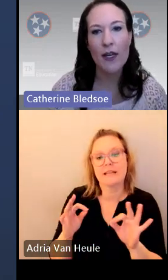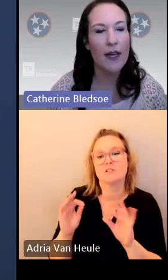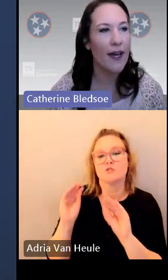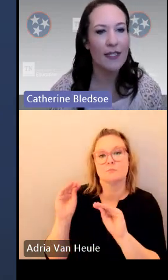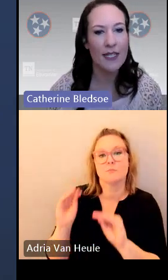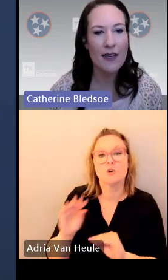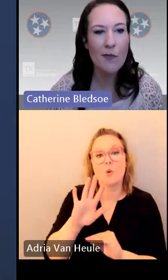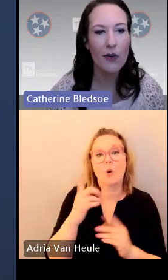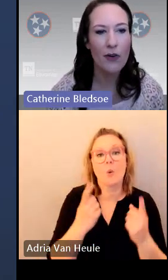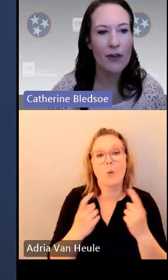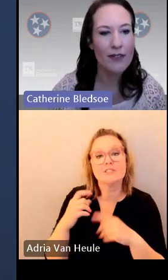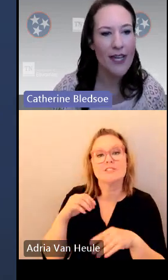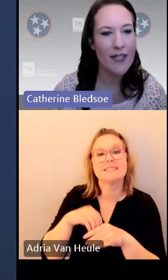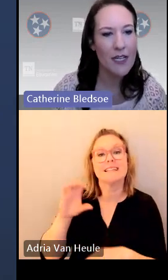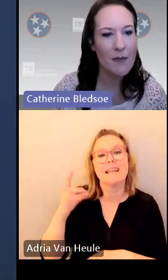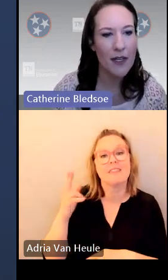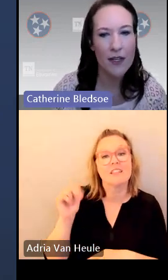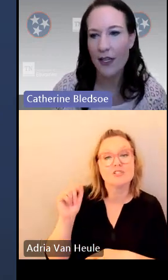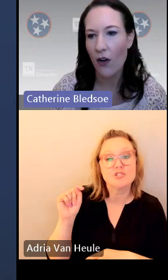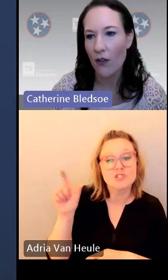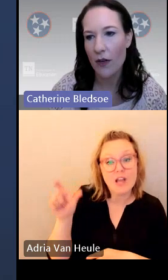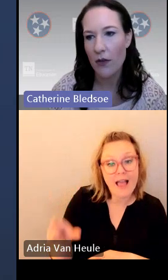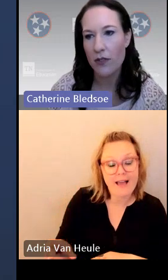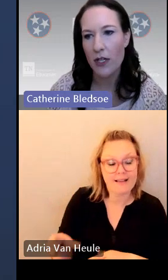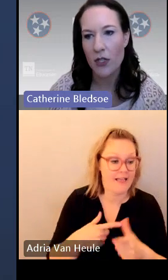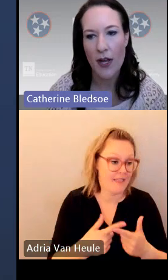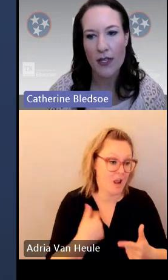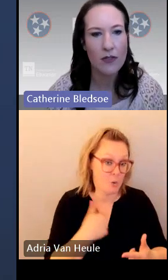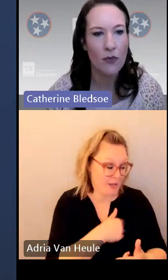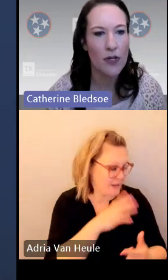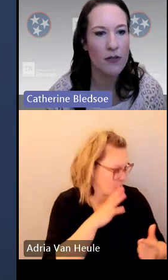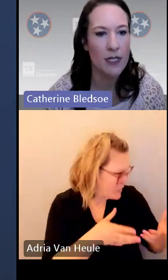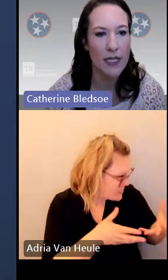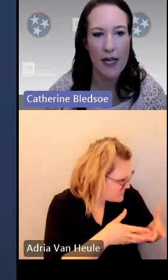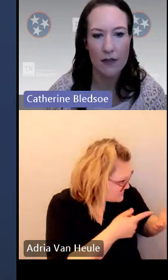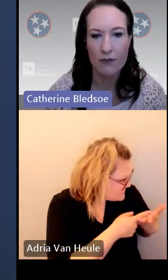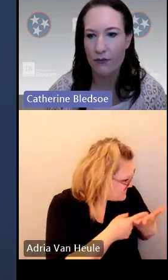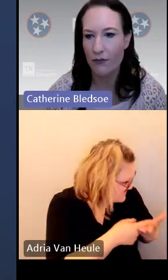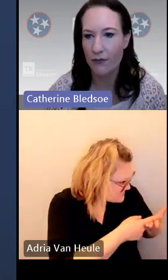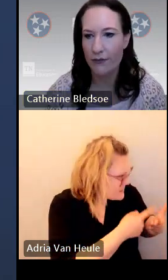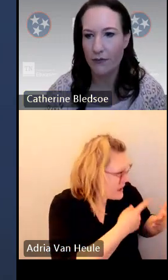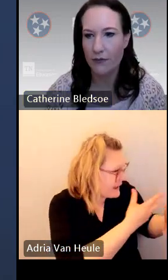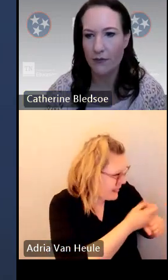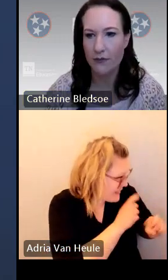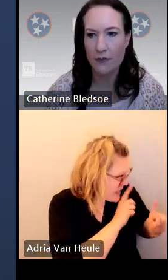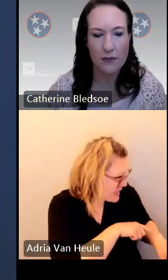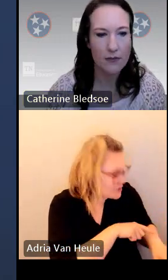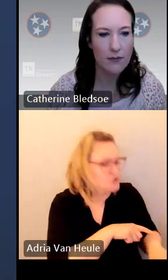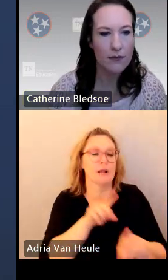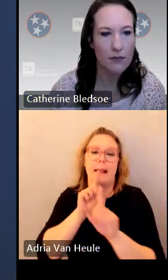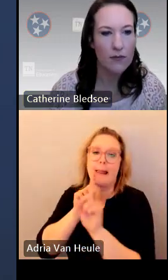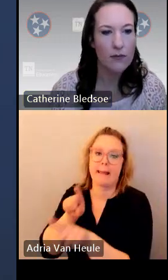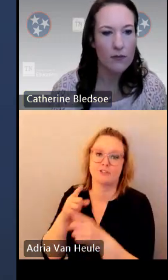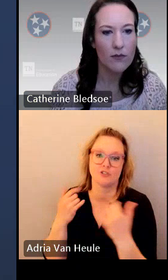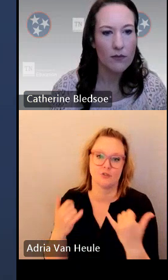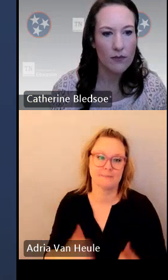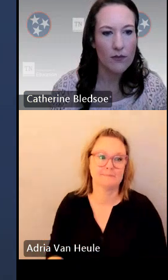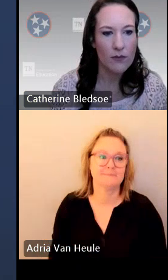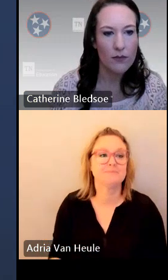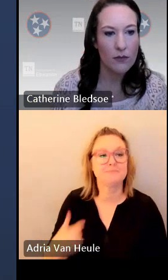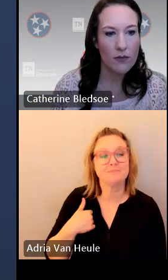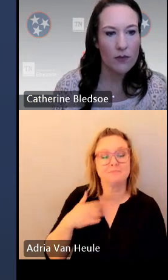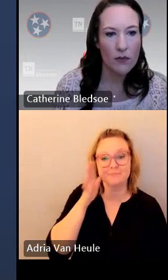and we as a team will tag team and get all of those addressed for you today. I'll start, okay, to answer